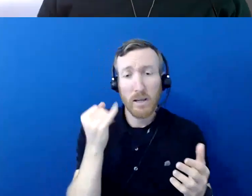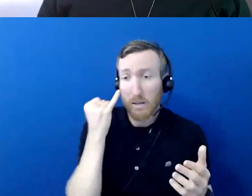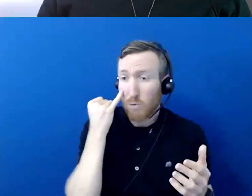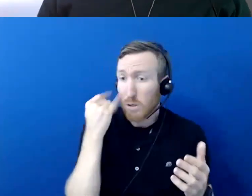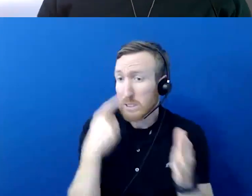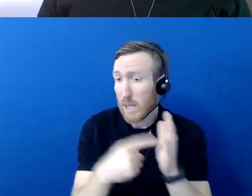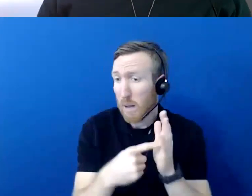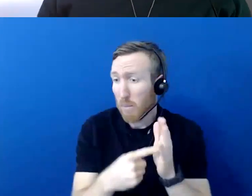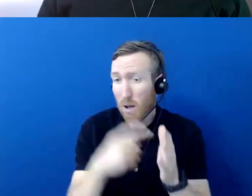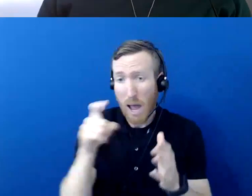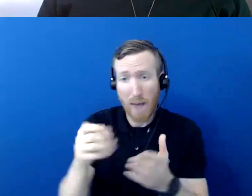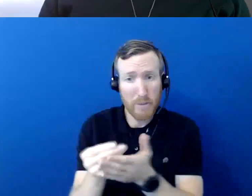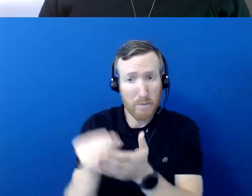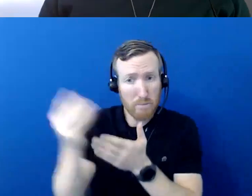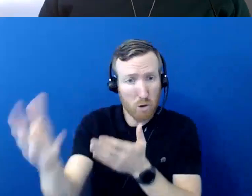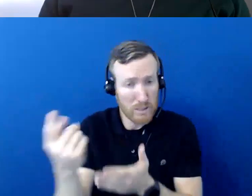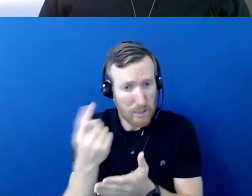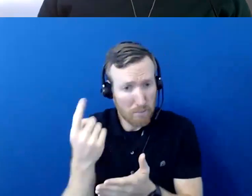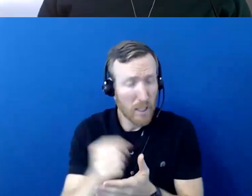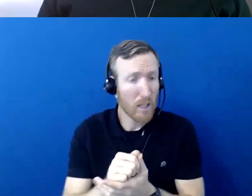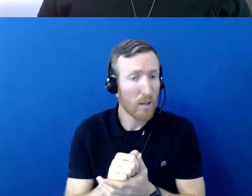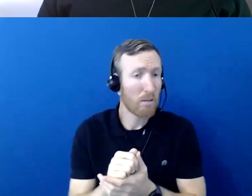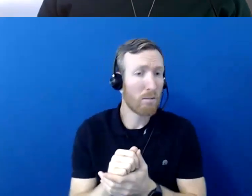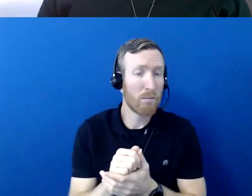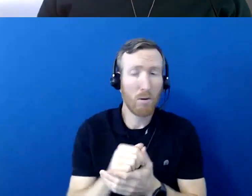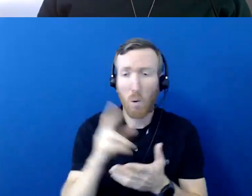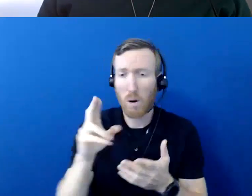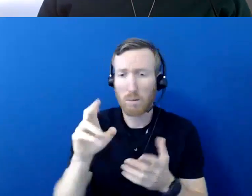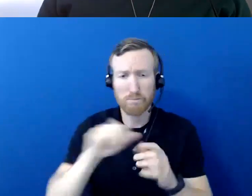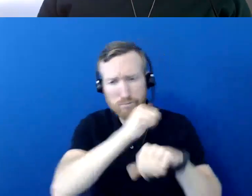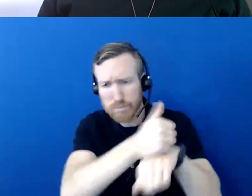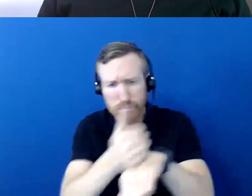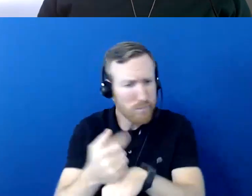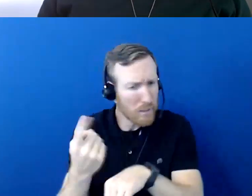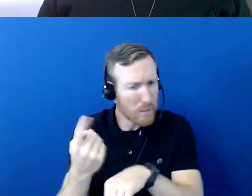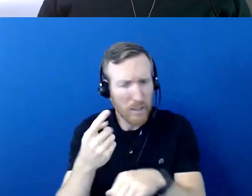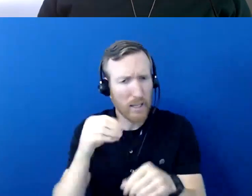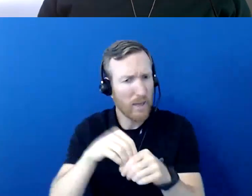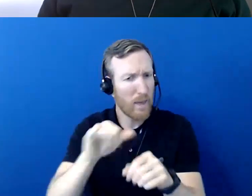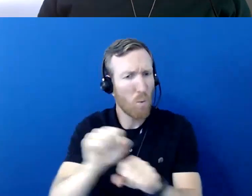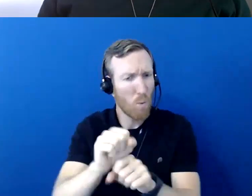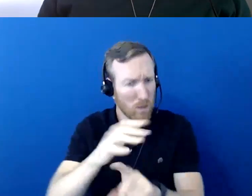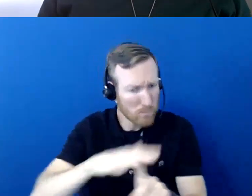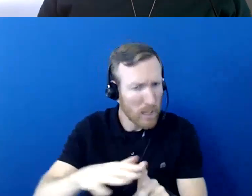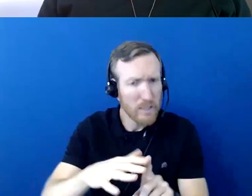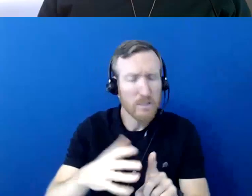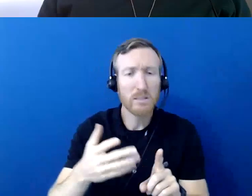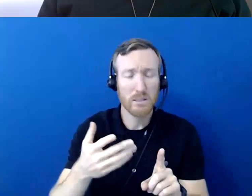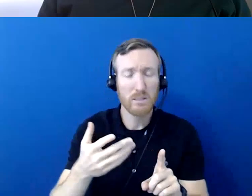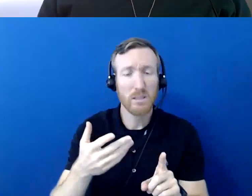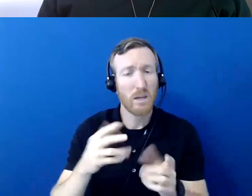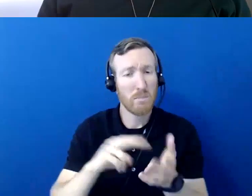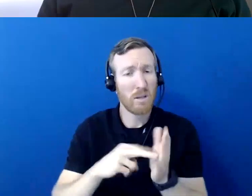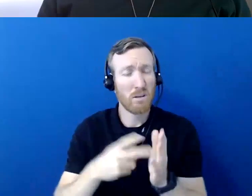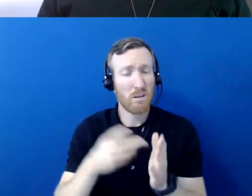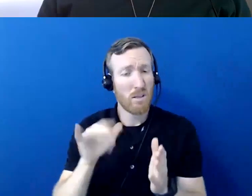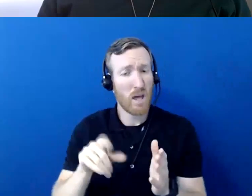purchased, if there are measures to be put in place, then the manager